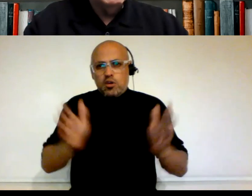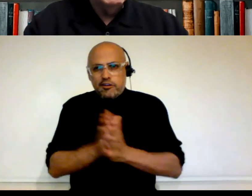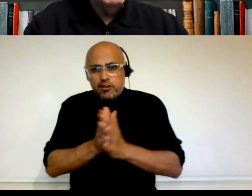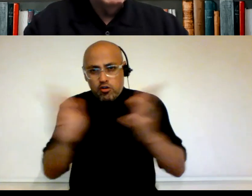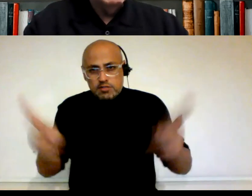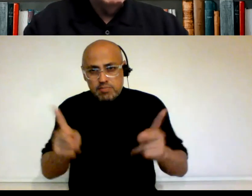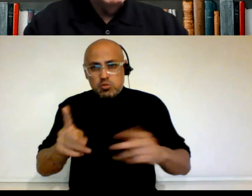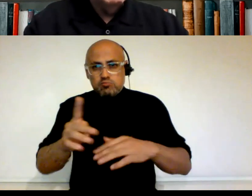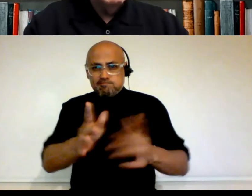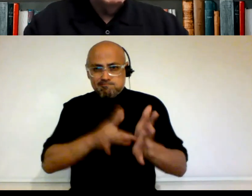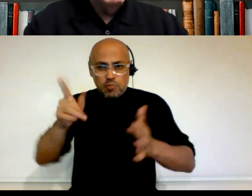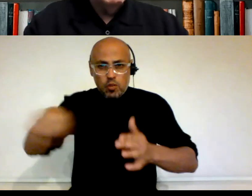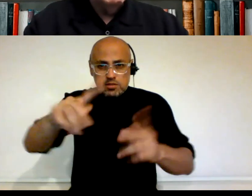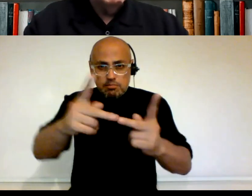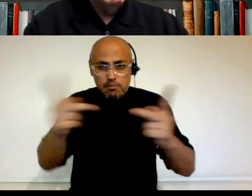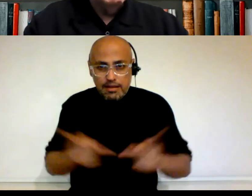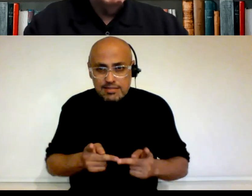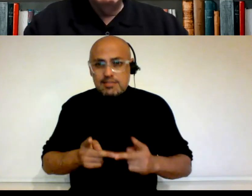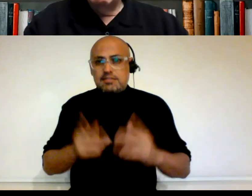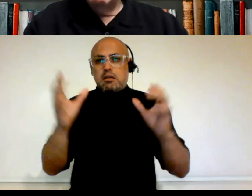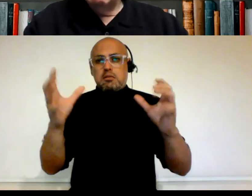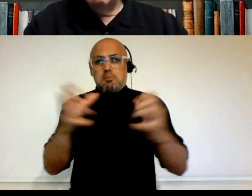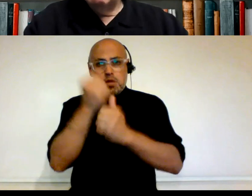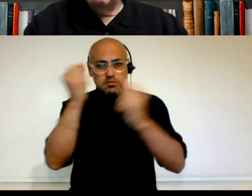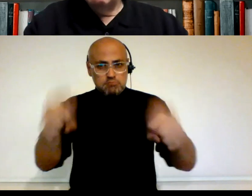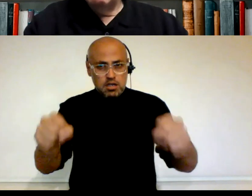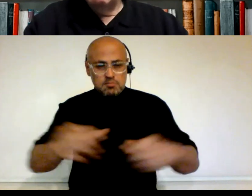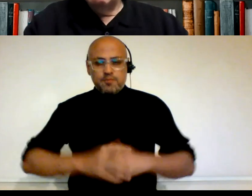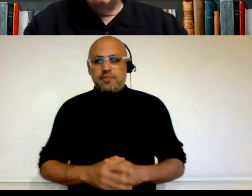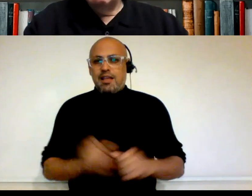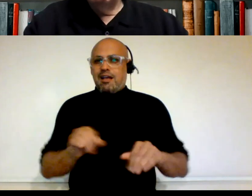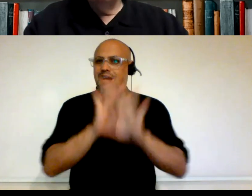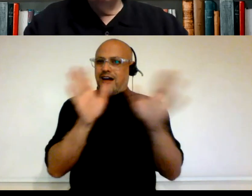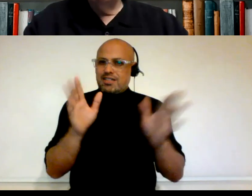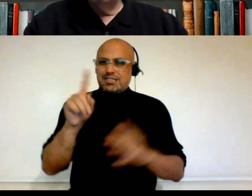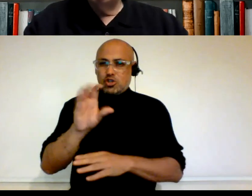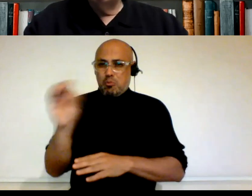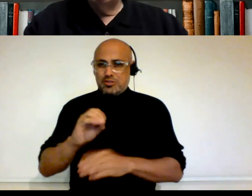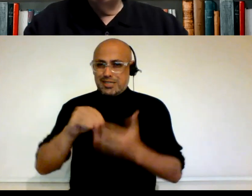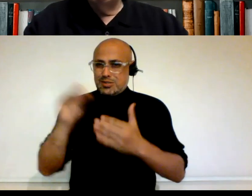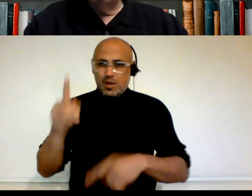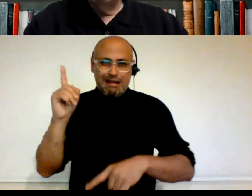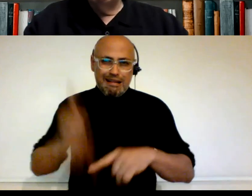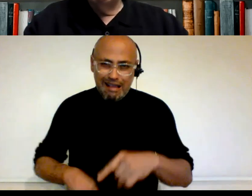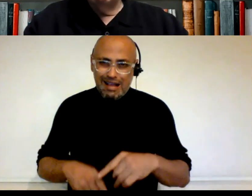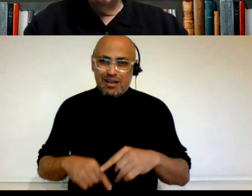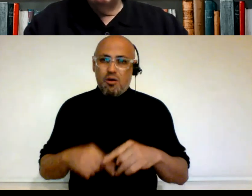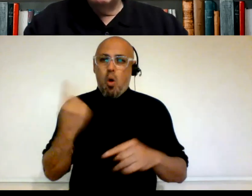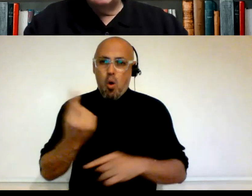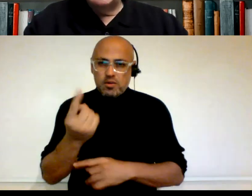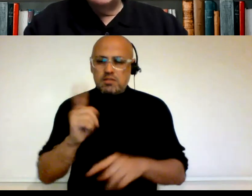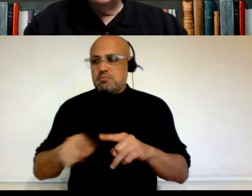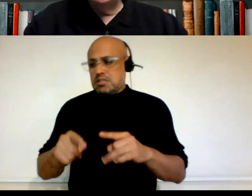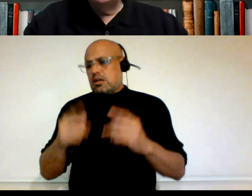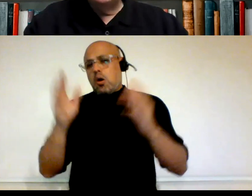those spaces as much outside as we can. We obviously can't do it for 100% of the students 100% of the time. So hopefully we'll go through a period where